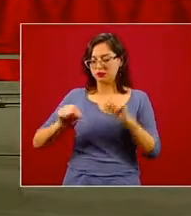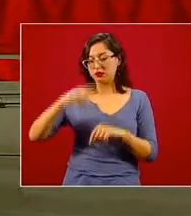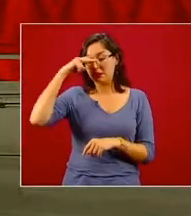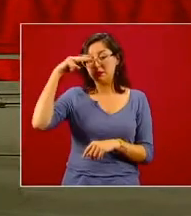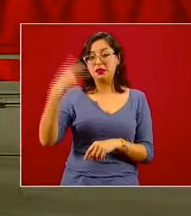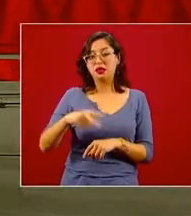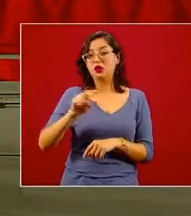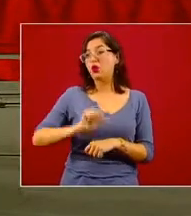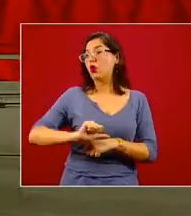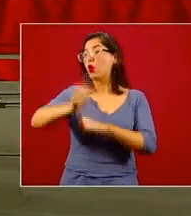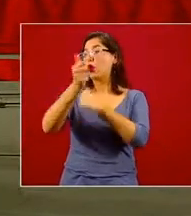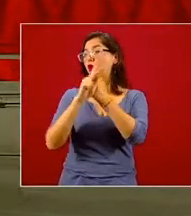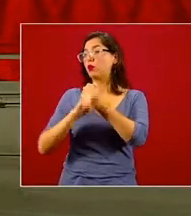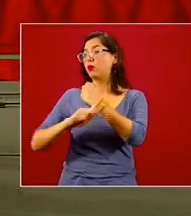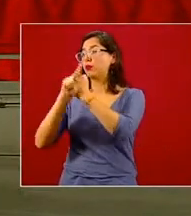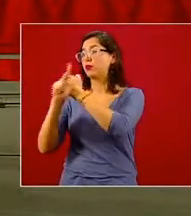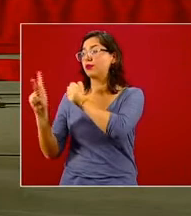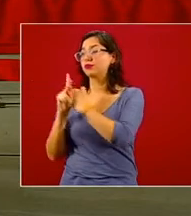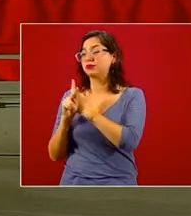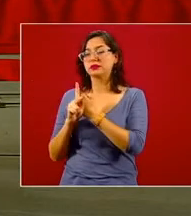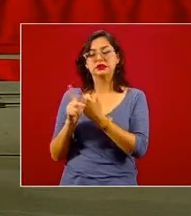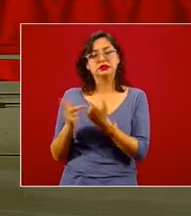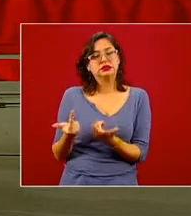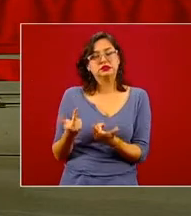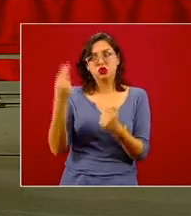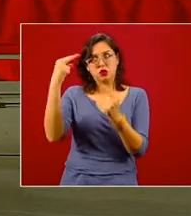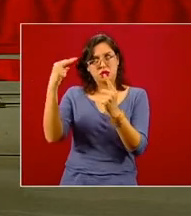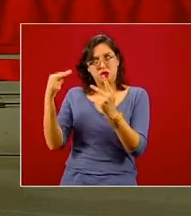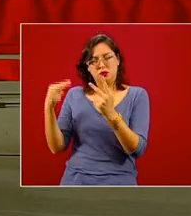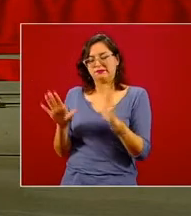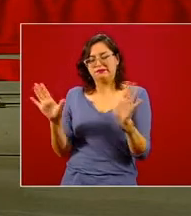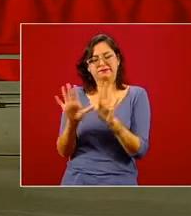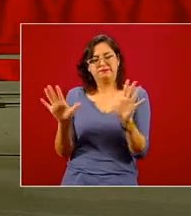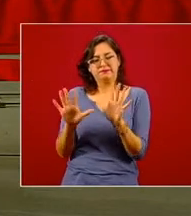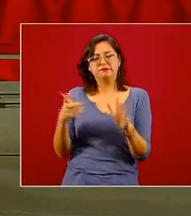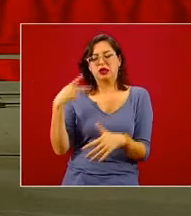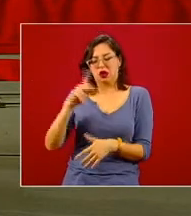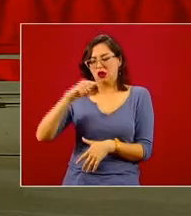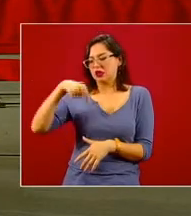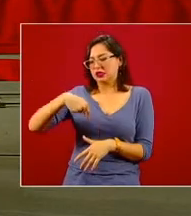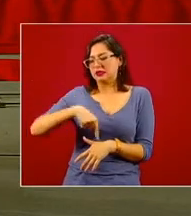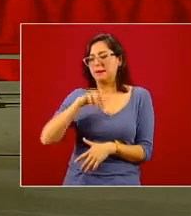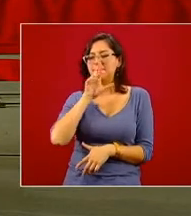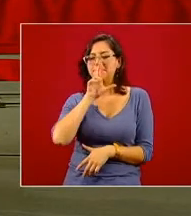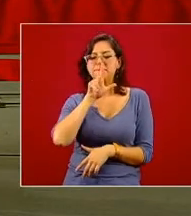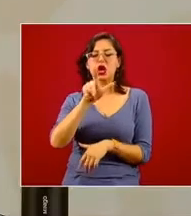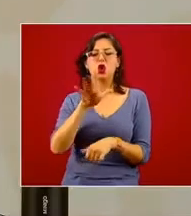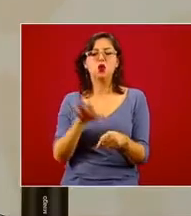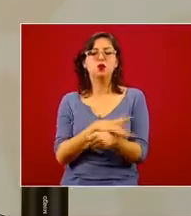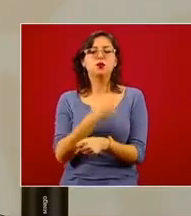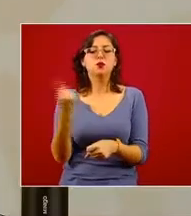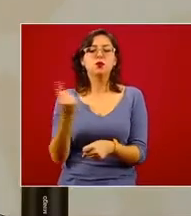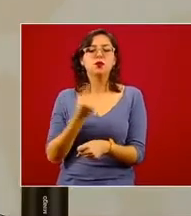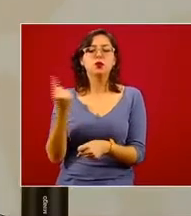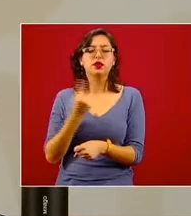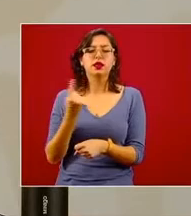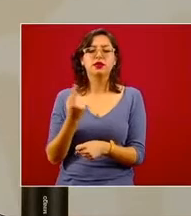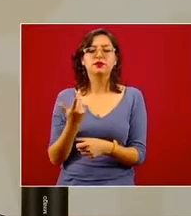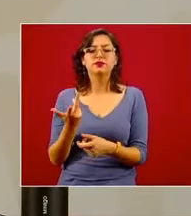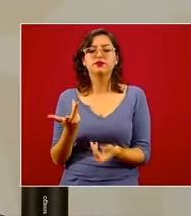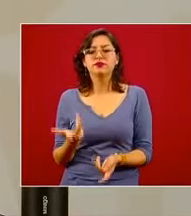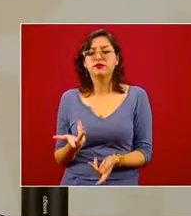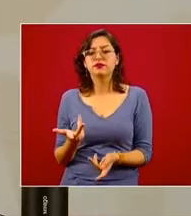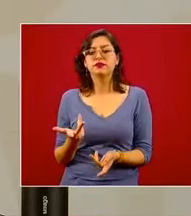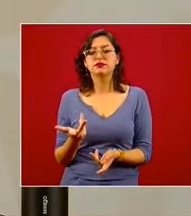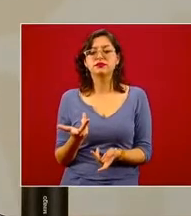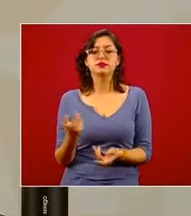One of the things that's very encouraging is the Mexican case against other countries, which